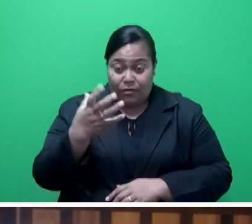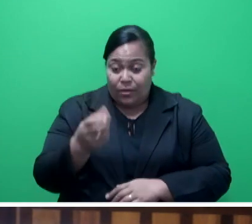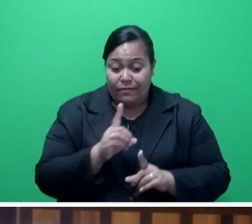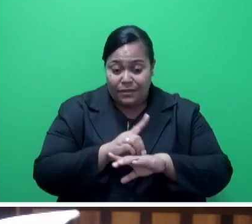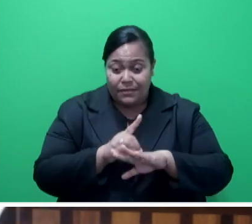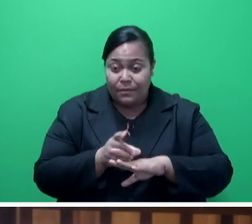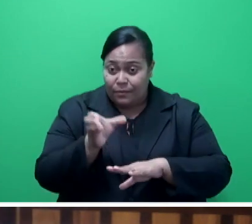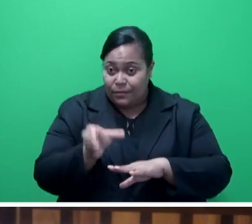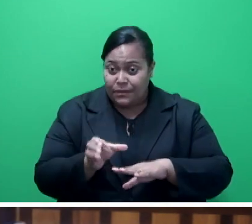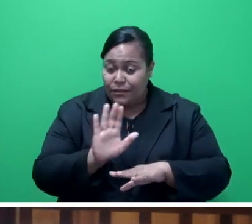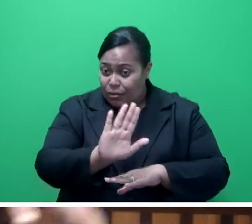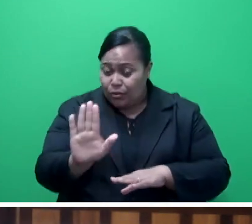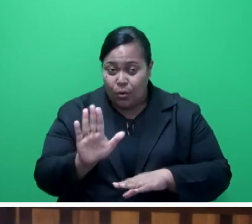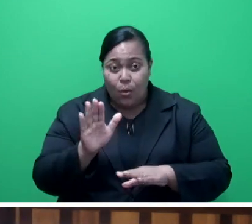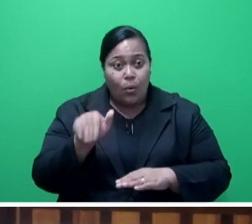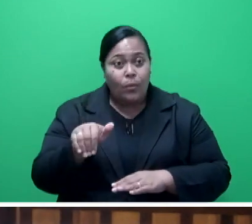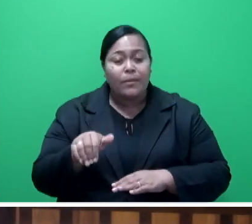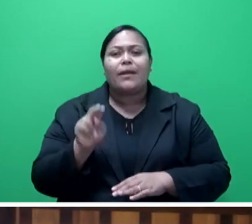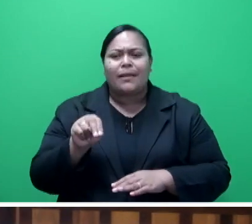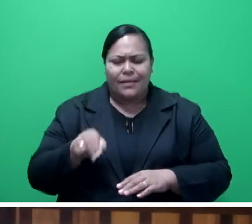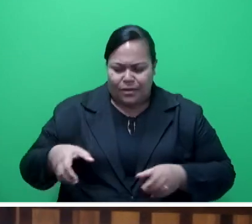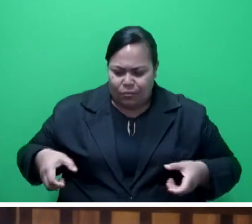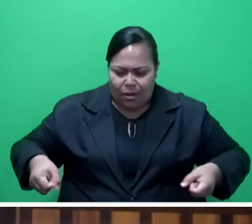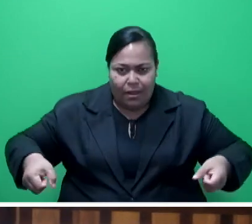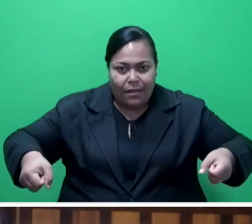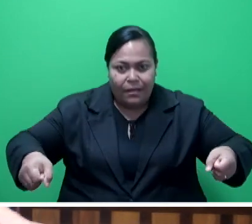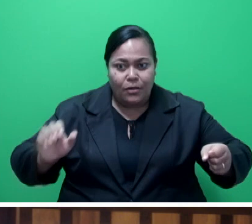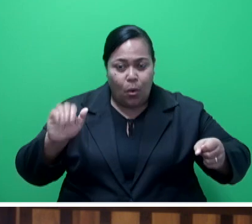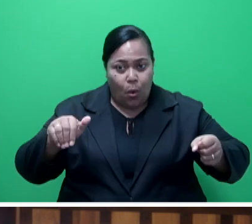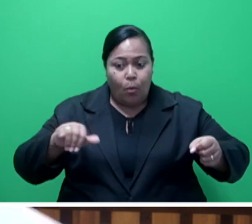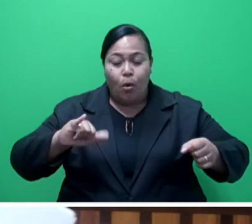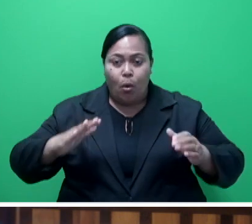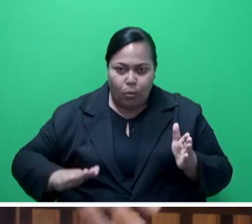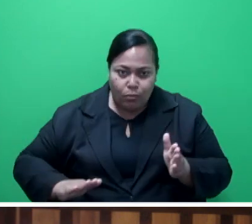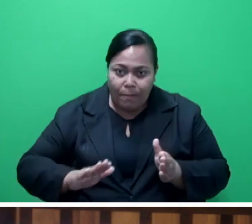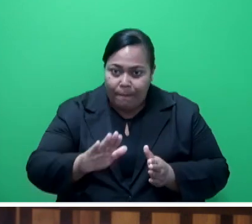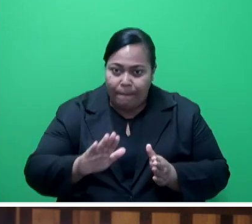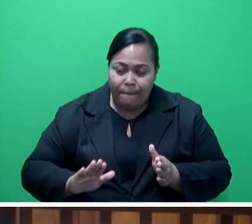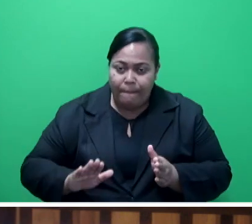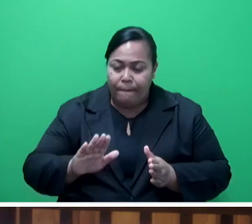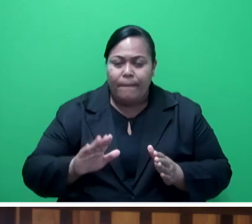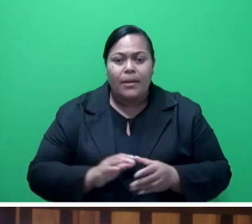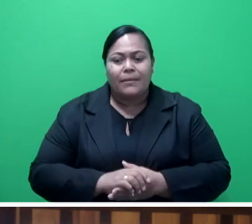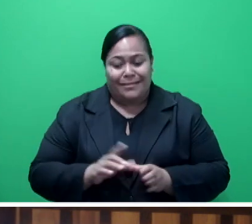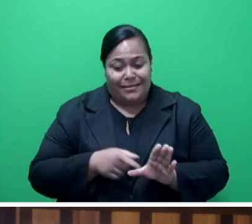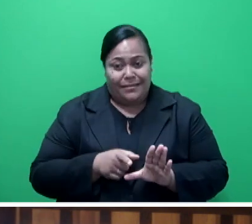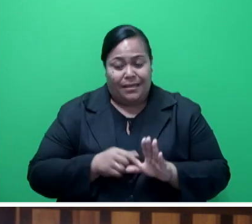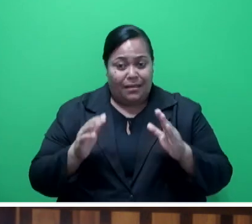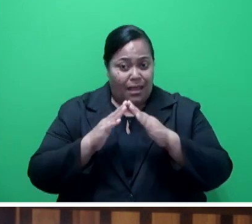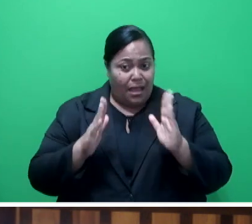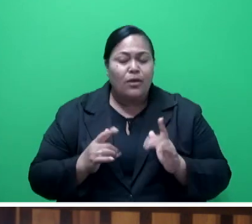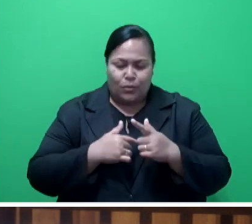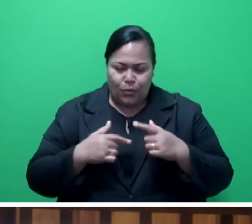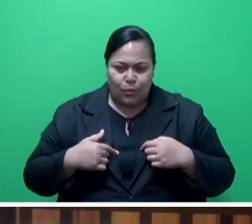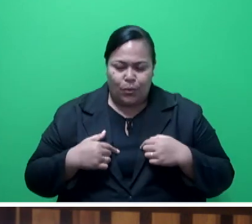home, perhaps they need railings in the home, or they need a ramp, I'm talking about internally within the home, we actually retrofit